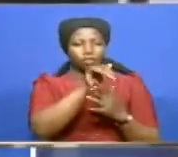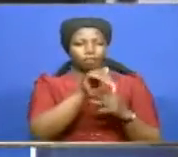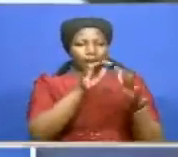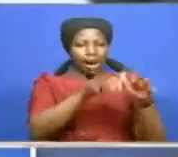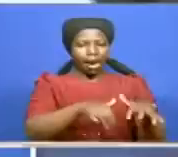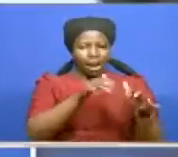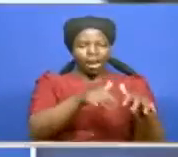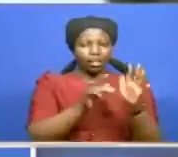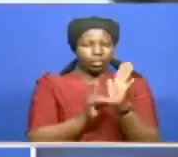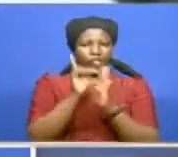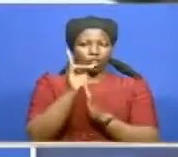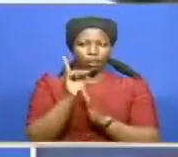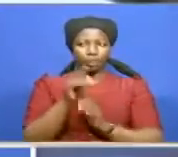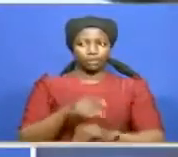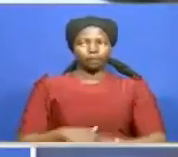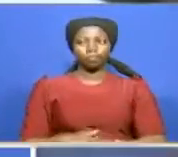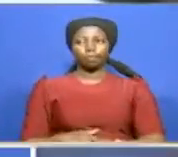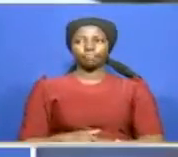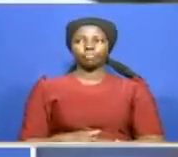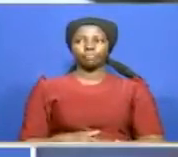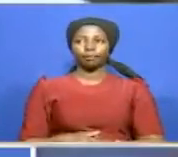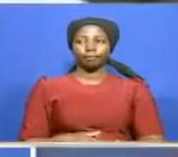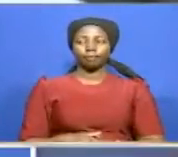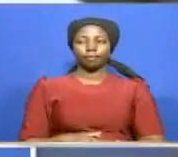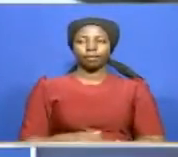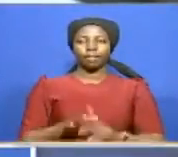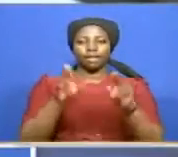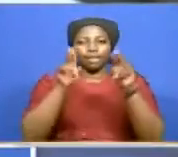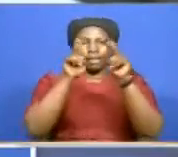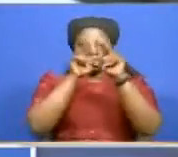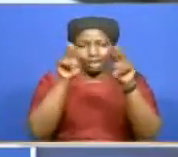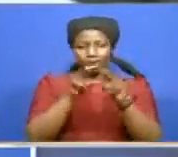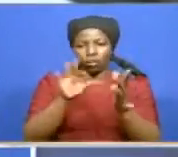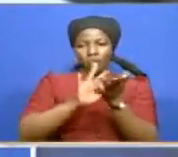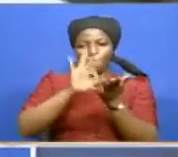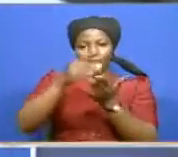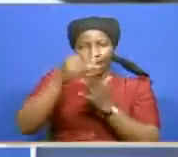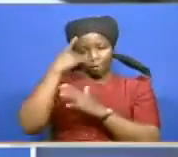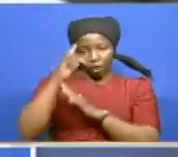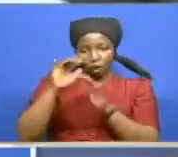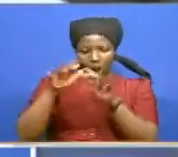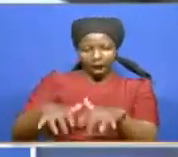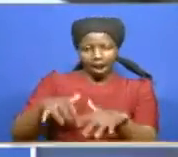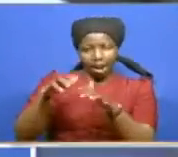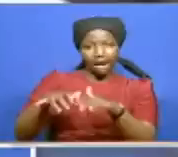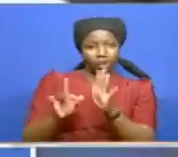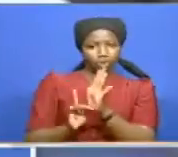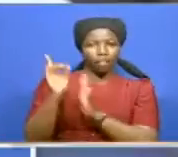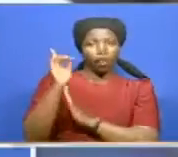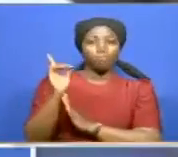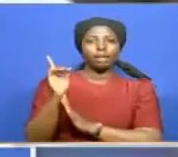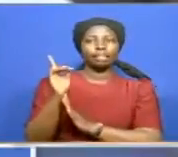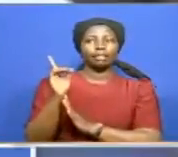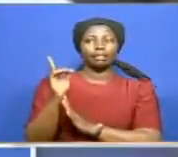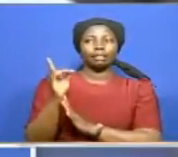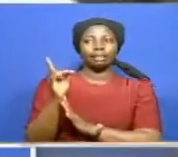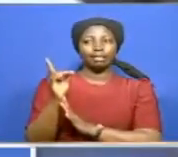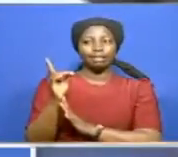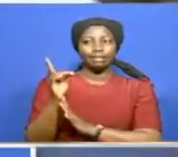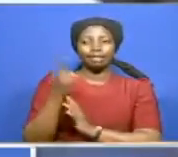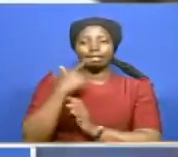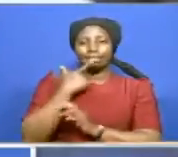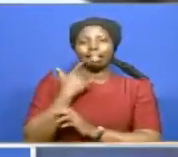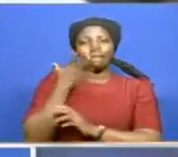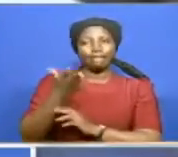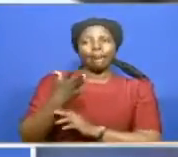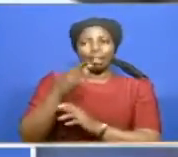Development. The International Fund for Agricultural Development stated in Rome